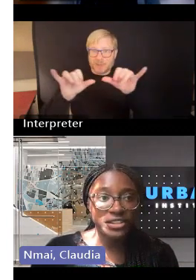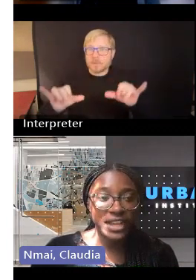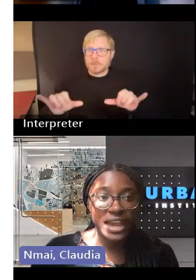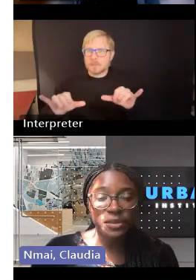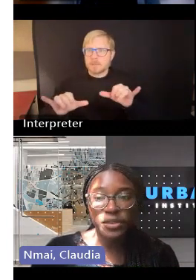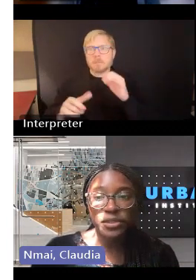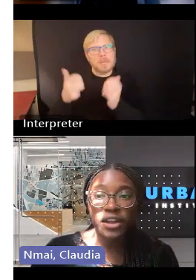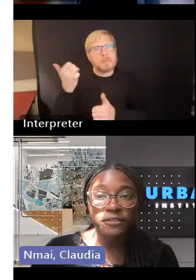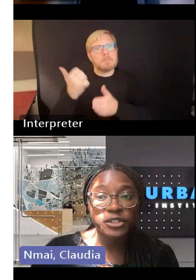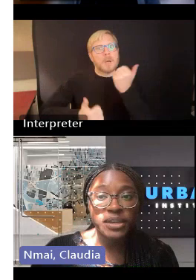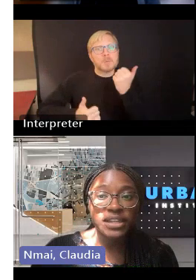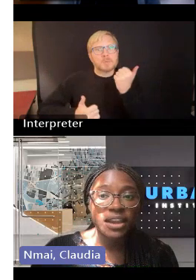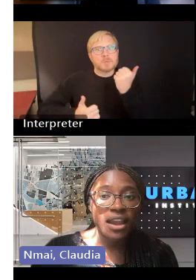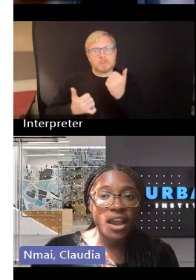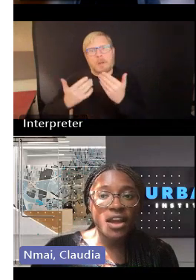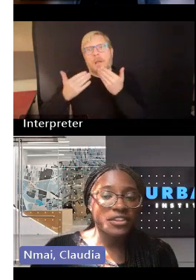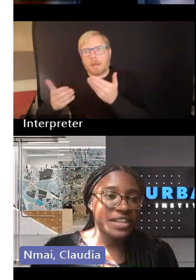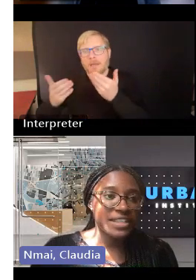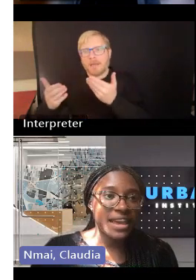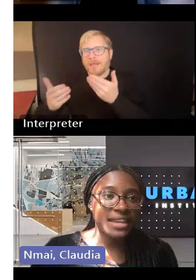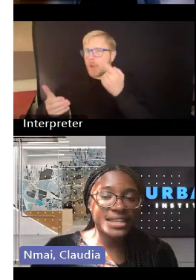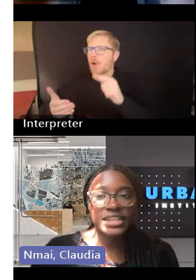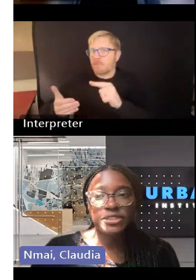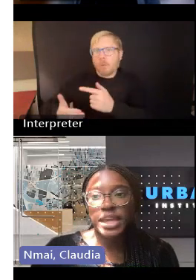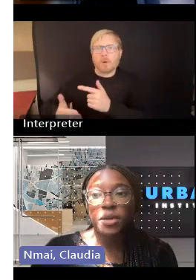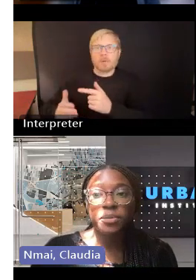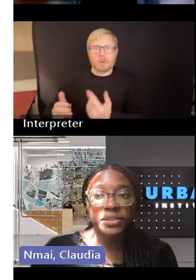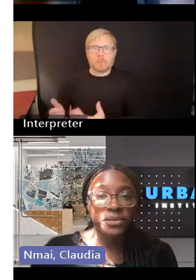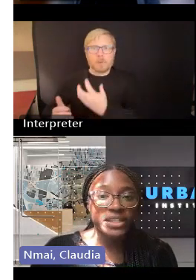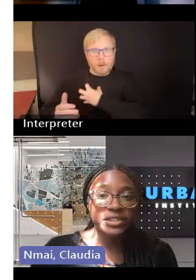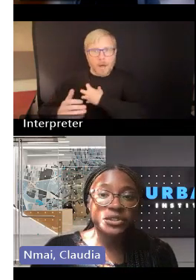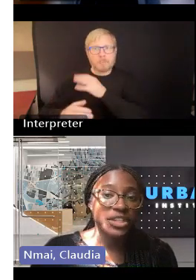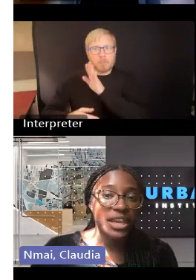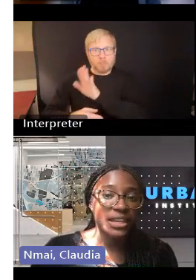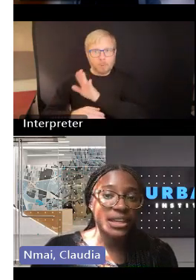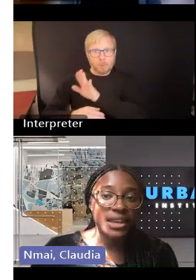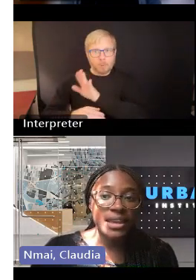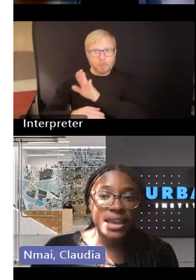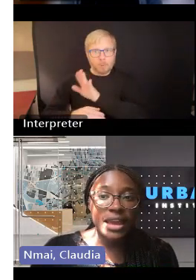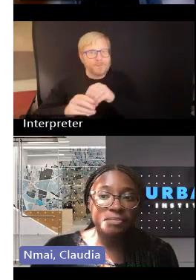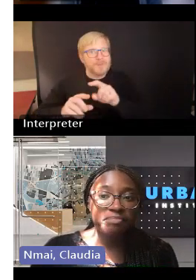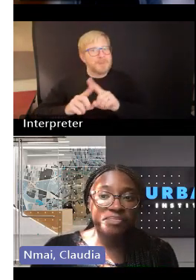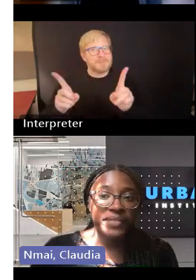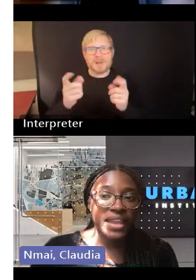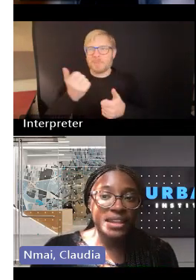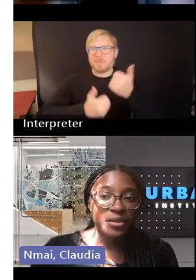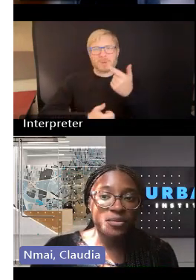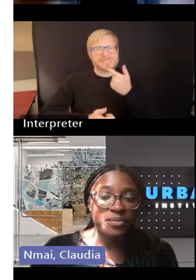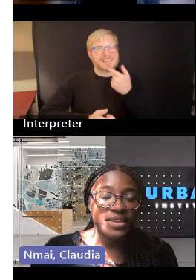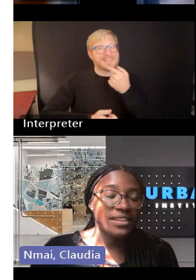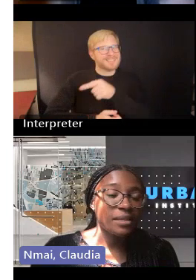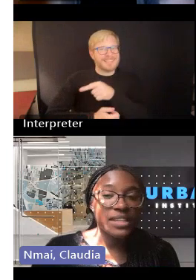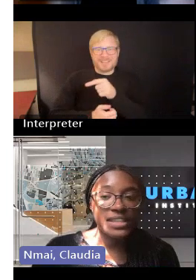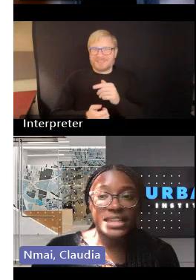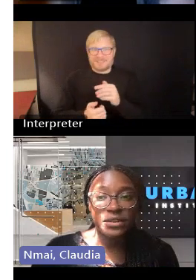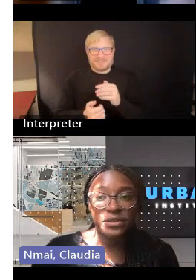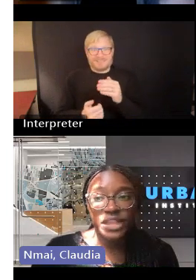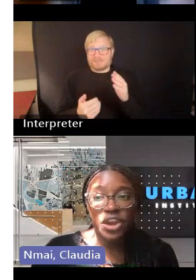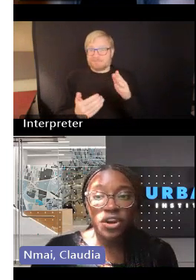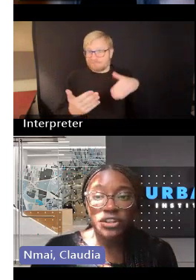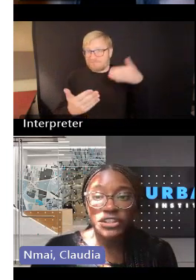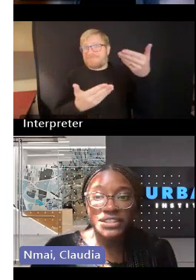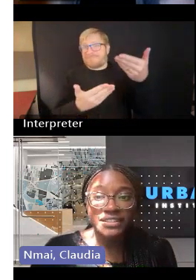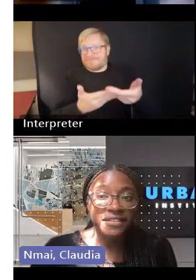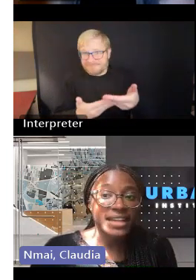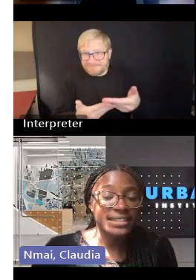and the interactions that they had with law enforcement, others say that it didn't really help with the resolution. And some say that